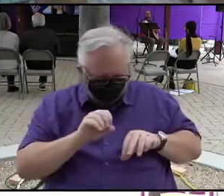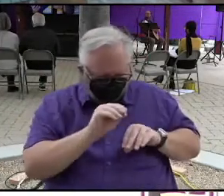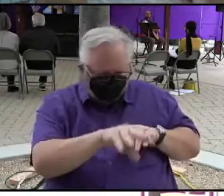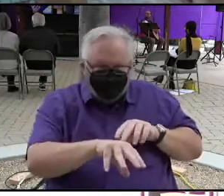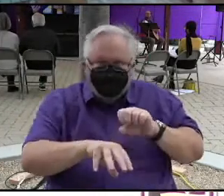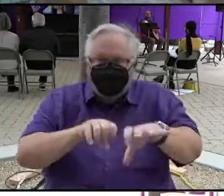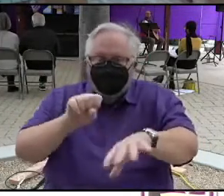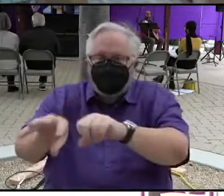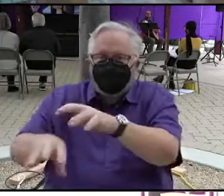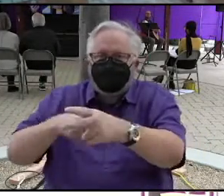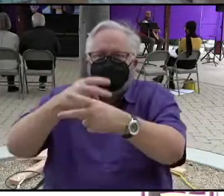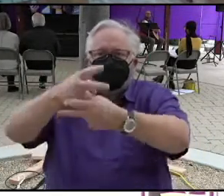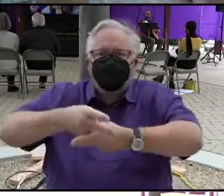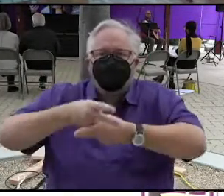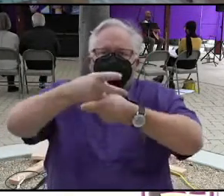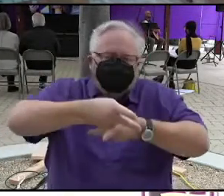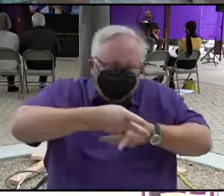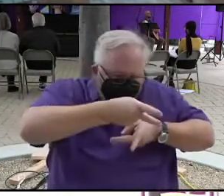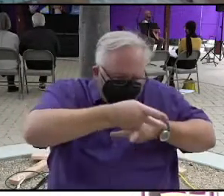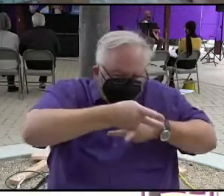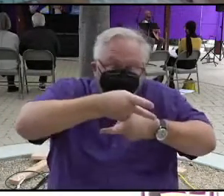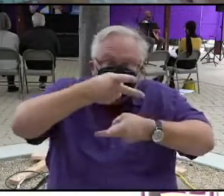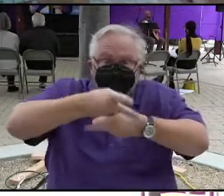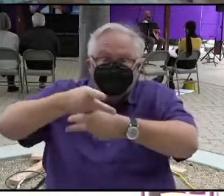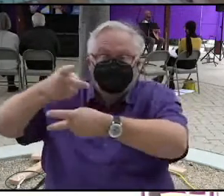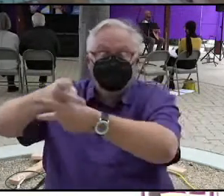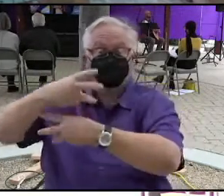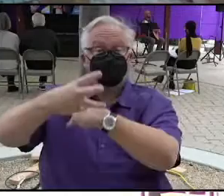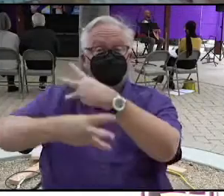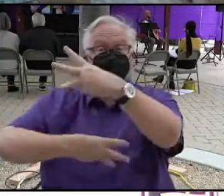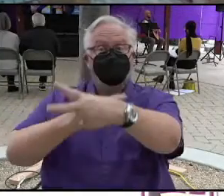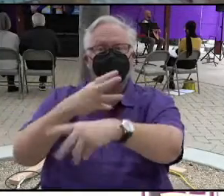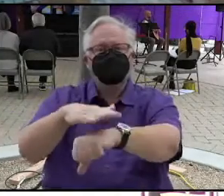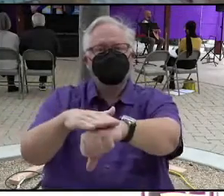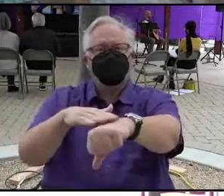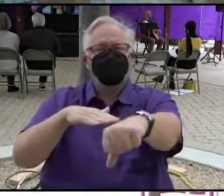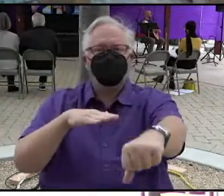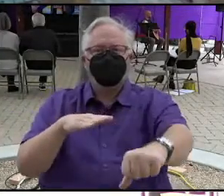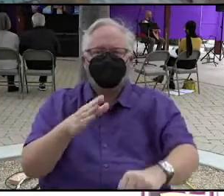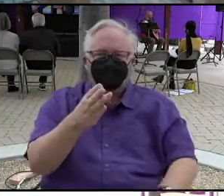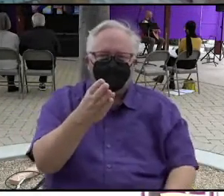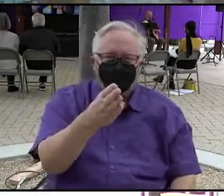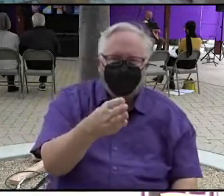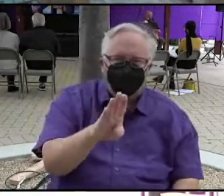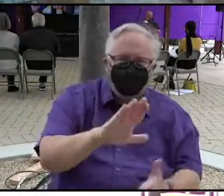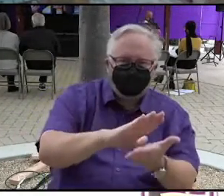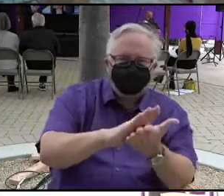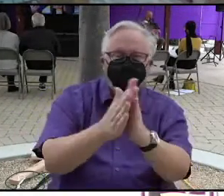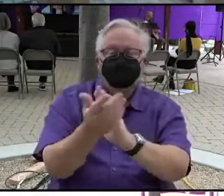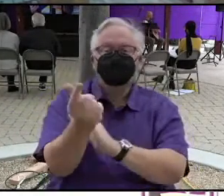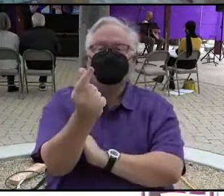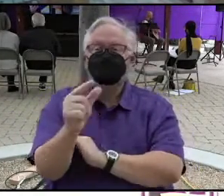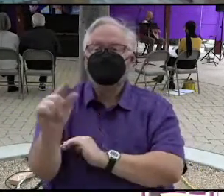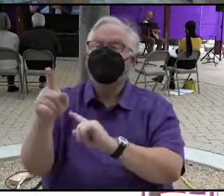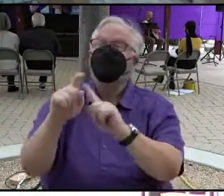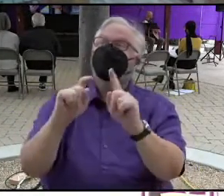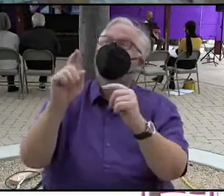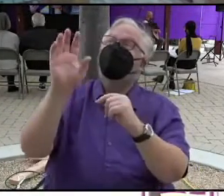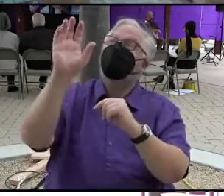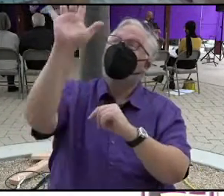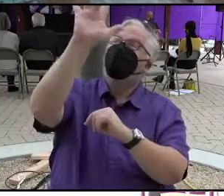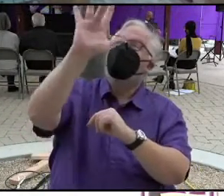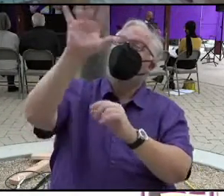world turned from brown to green. Sunlight streamed through the hole from the Sky